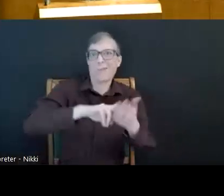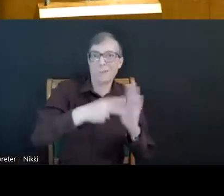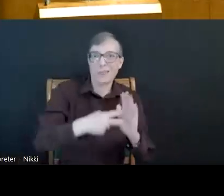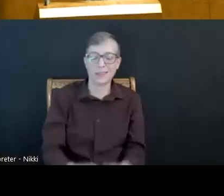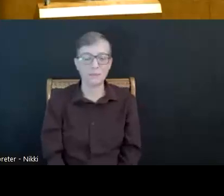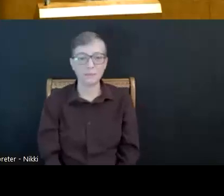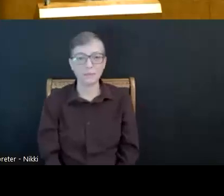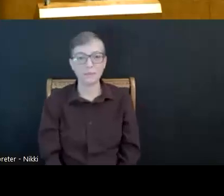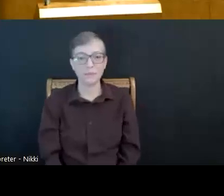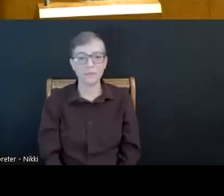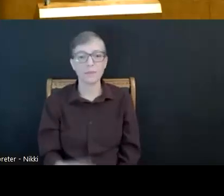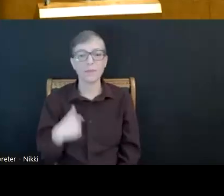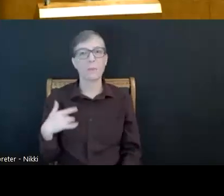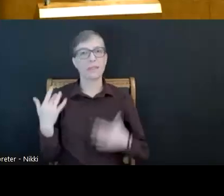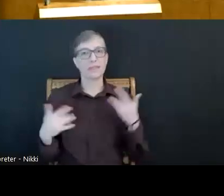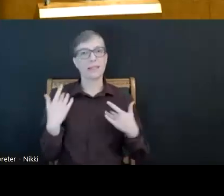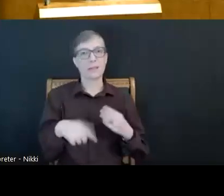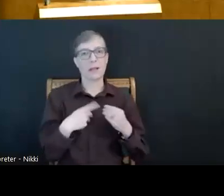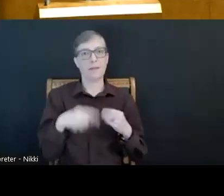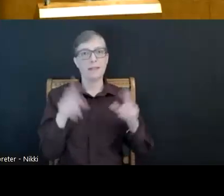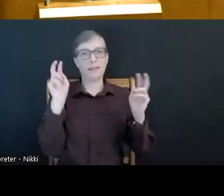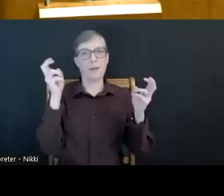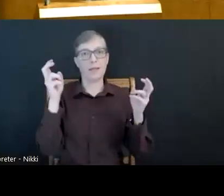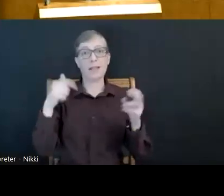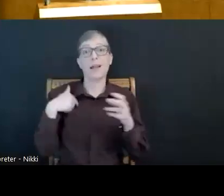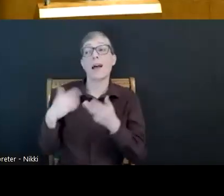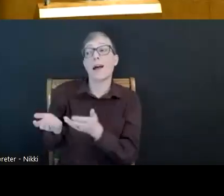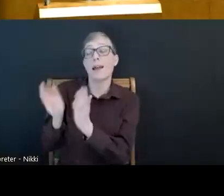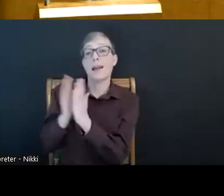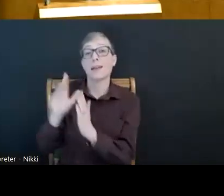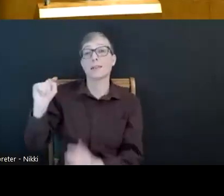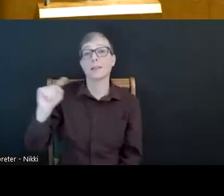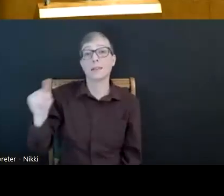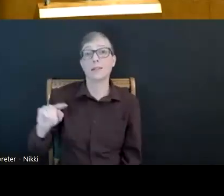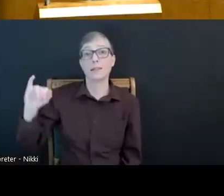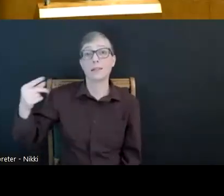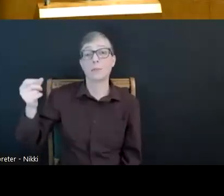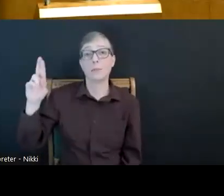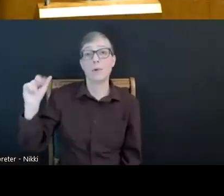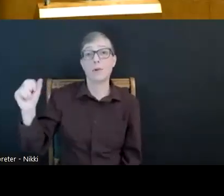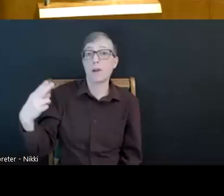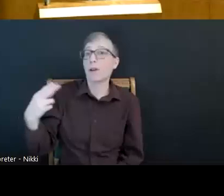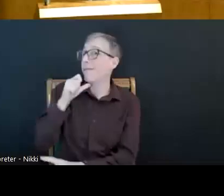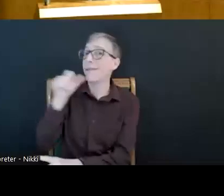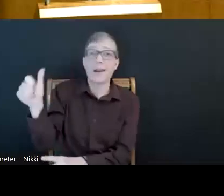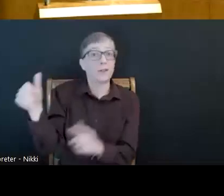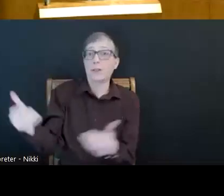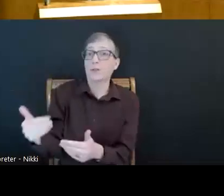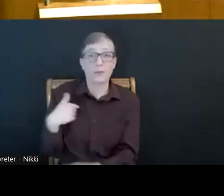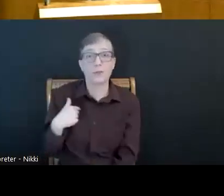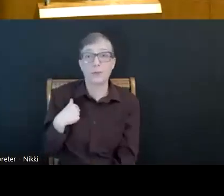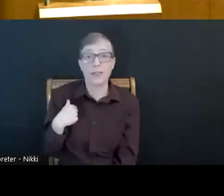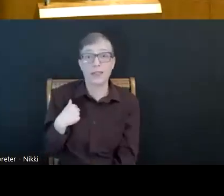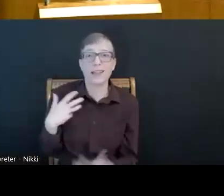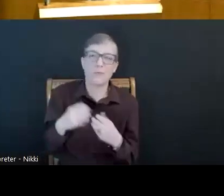asked Sephora not to introduce me so I could have more time to talk about it. Plus, I figured everyone knows who I am already. I'm the Associate